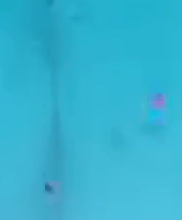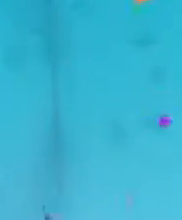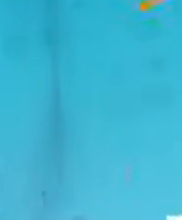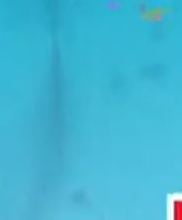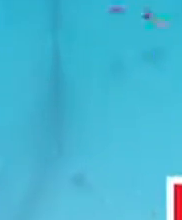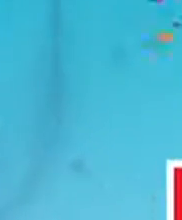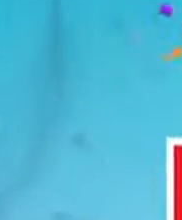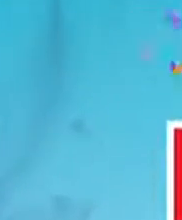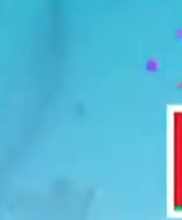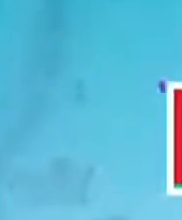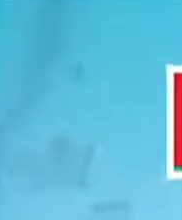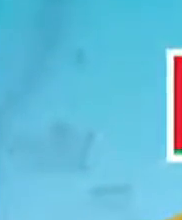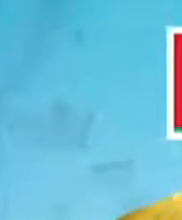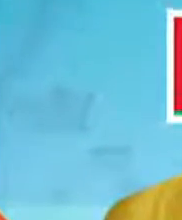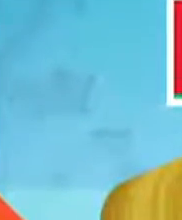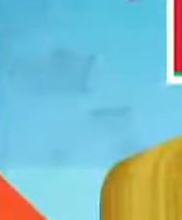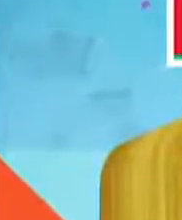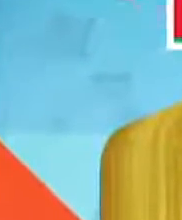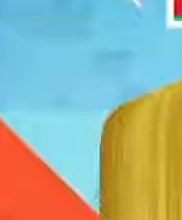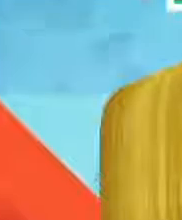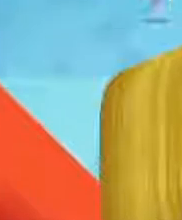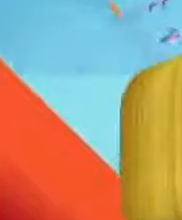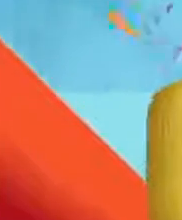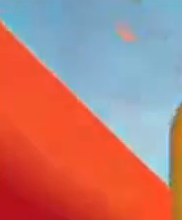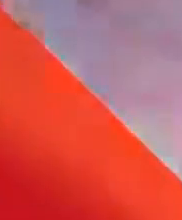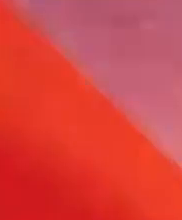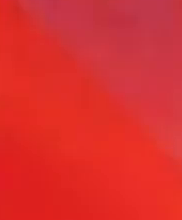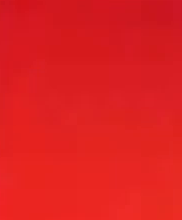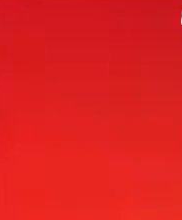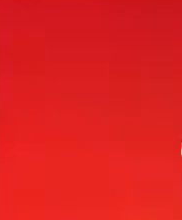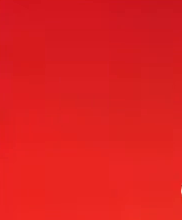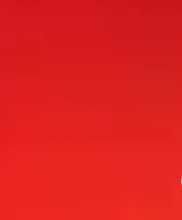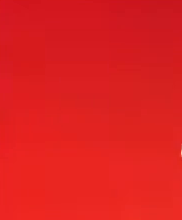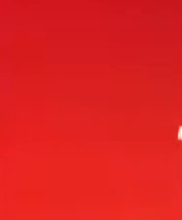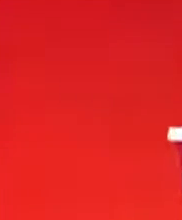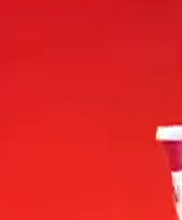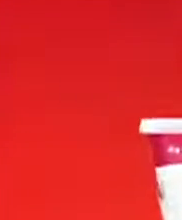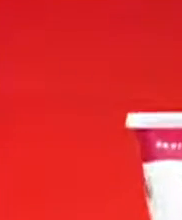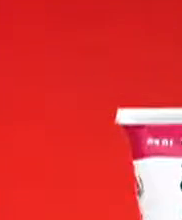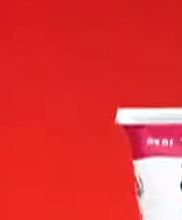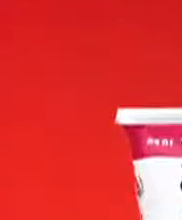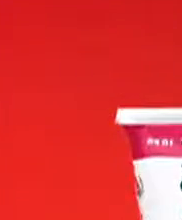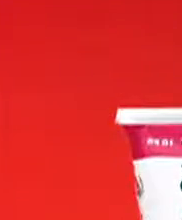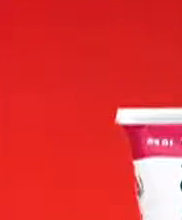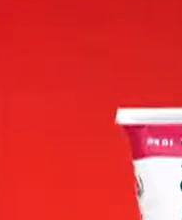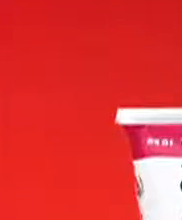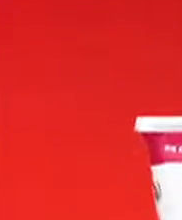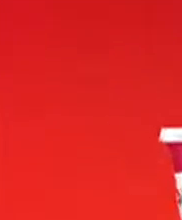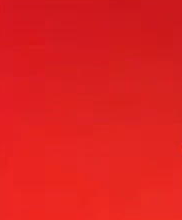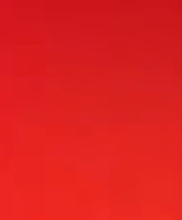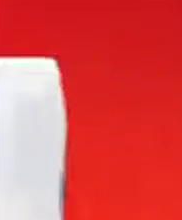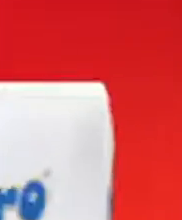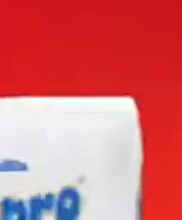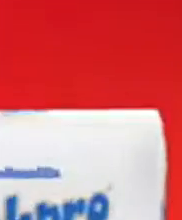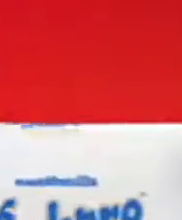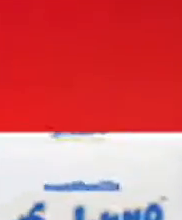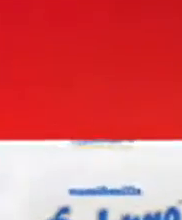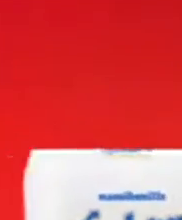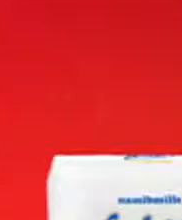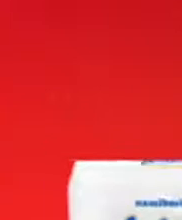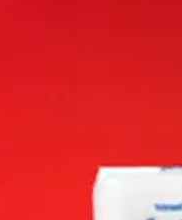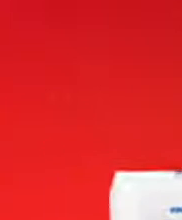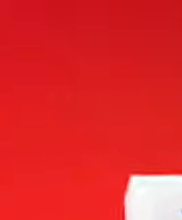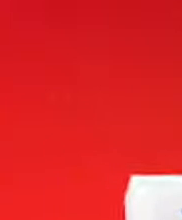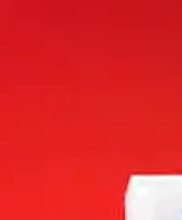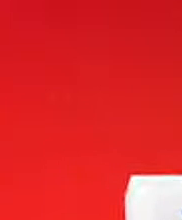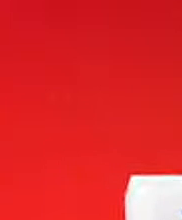Ko choppies okuno kombo yiwa lela lela. Otwaza mokashako ko topsco maize meal ke kilograma omlongo. No kashako